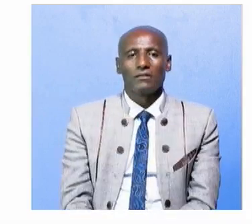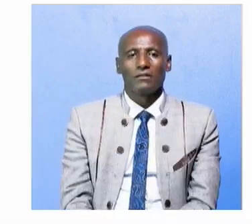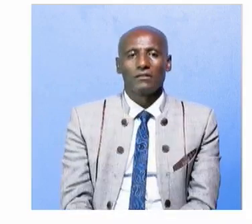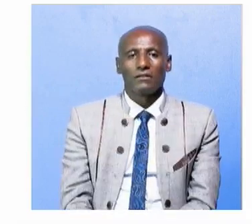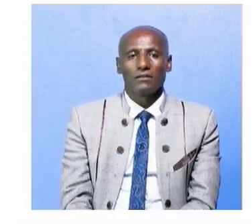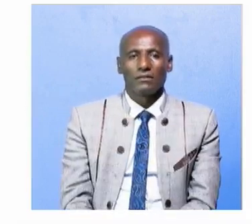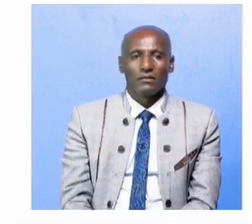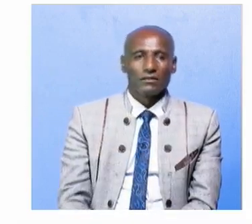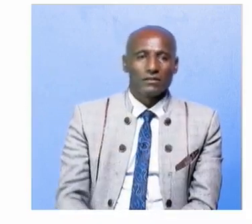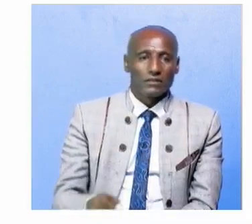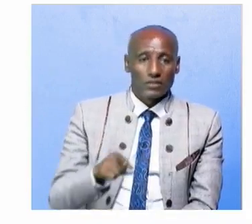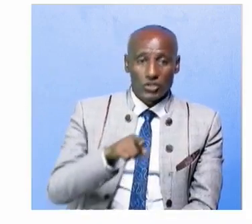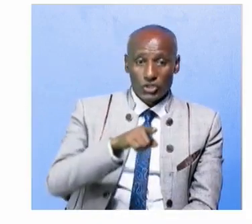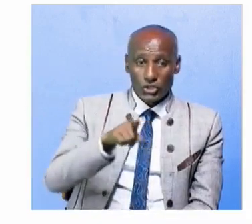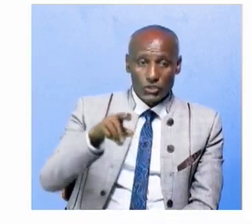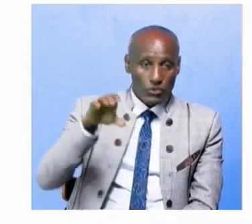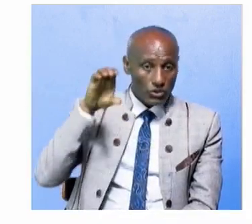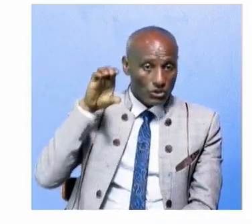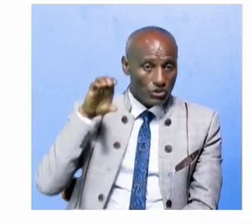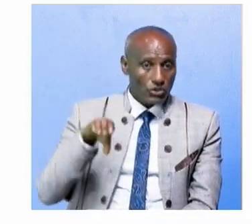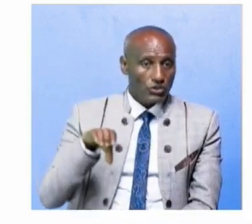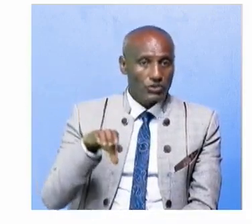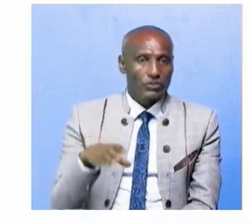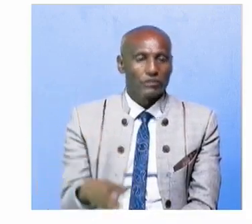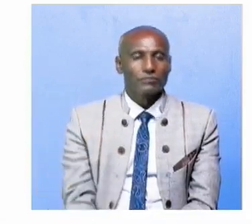you should